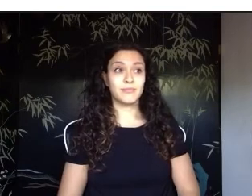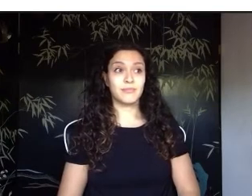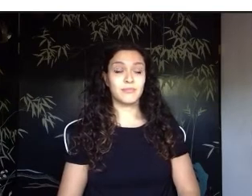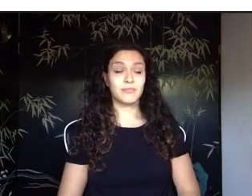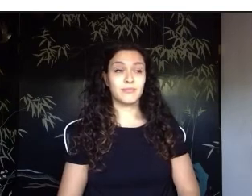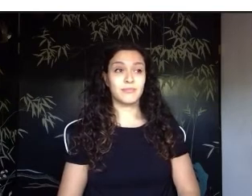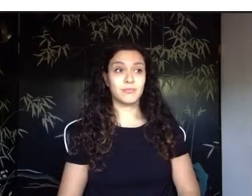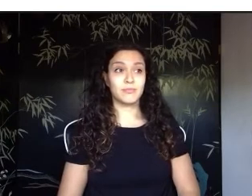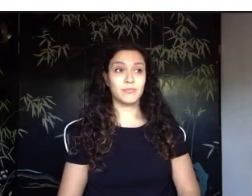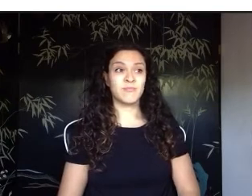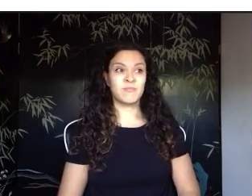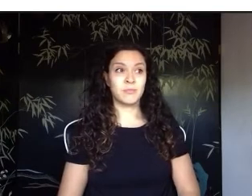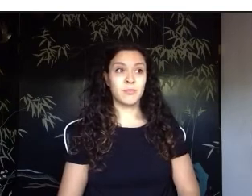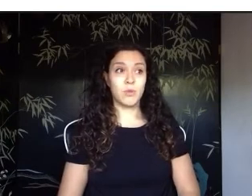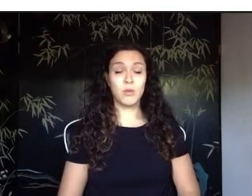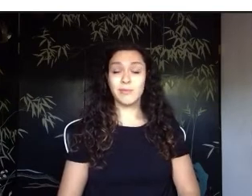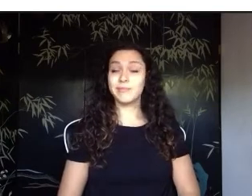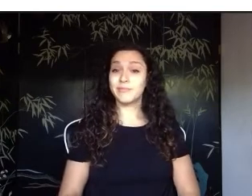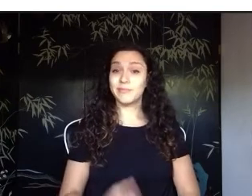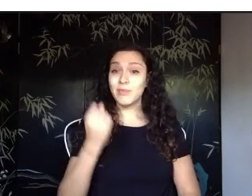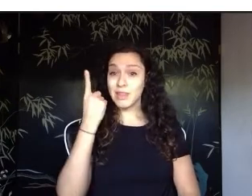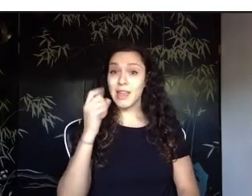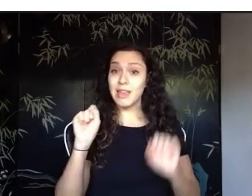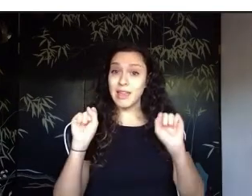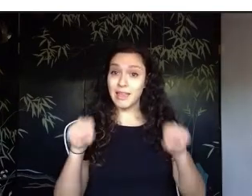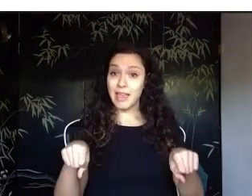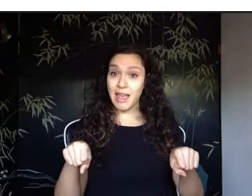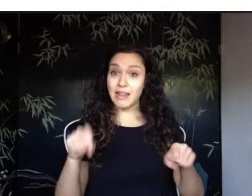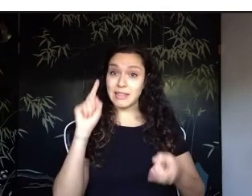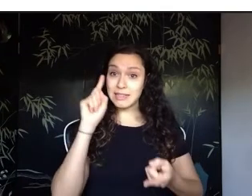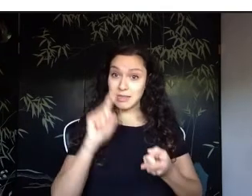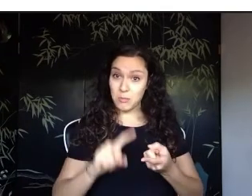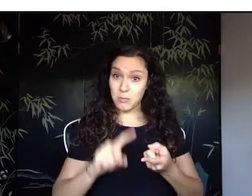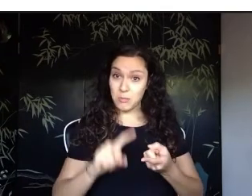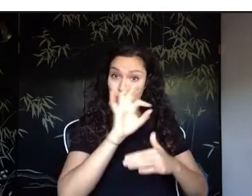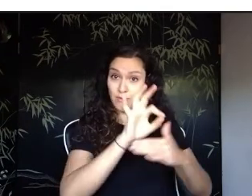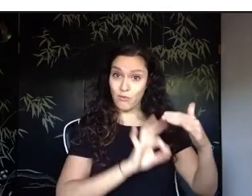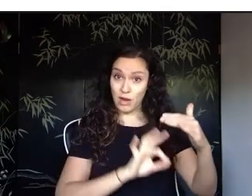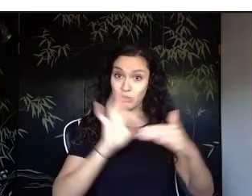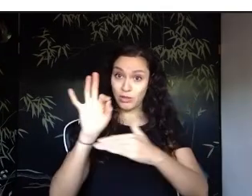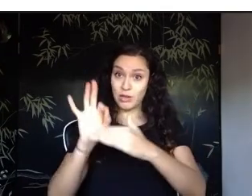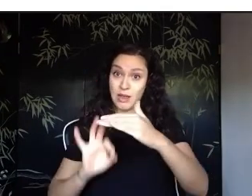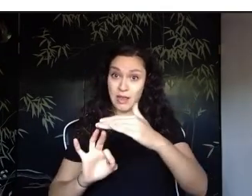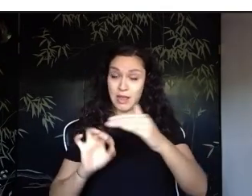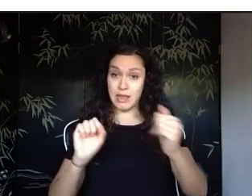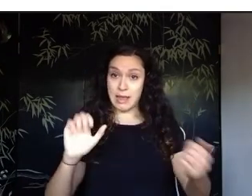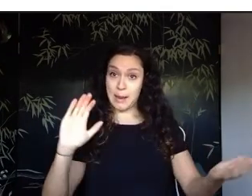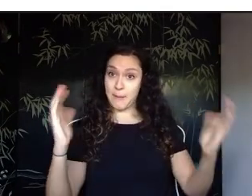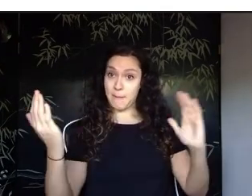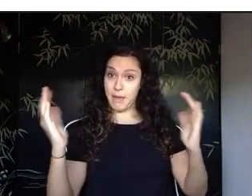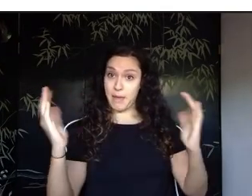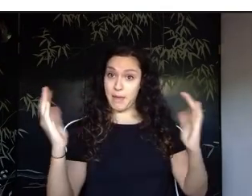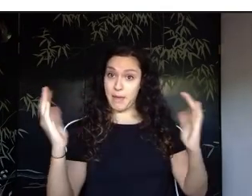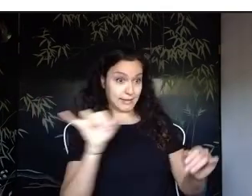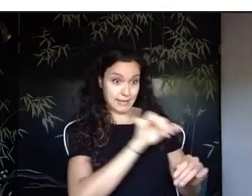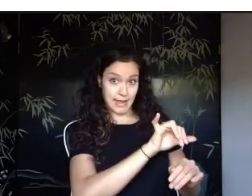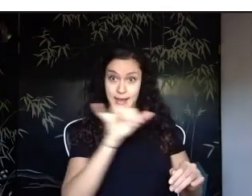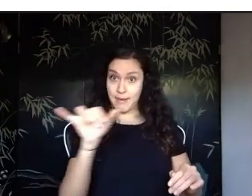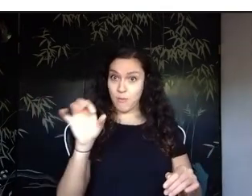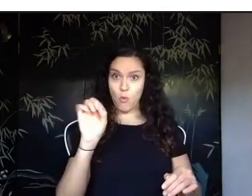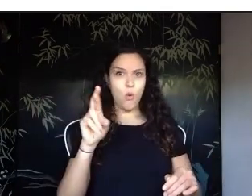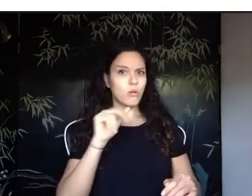Okay. Well, one thing before we move on is, yeah, you can simplify both fractions and then